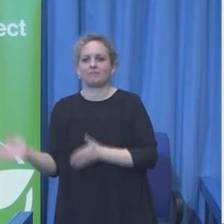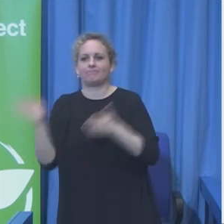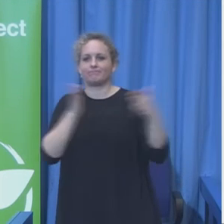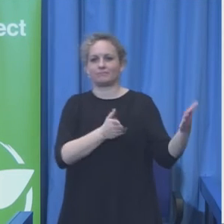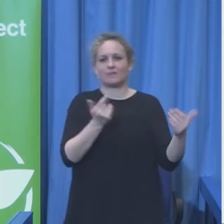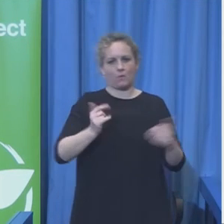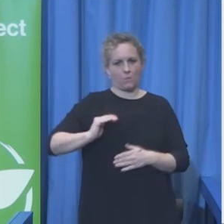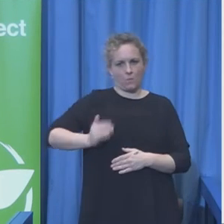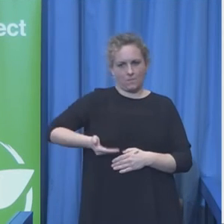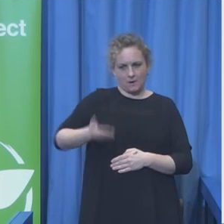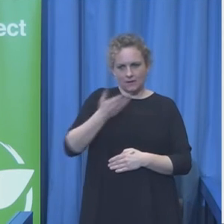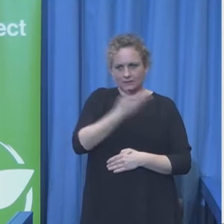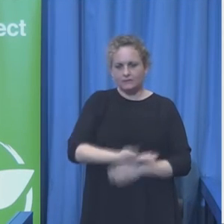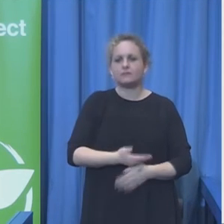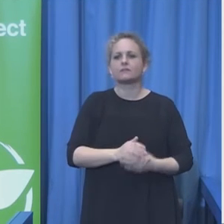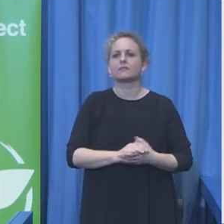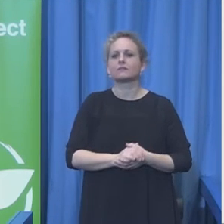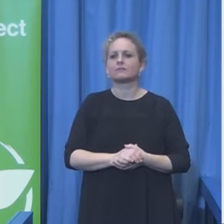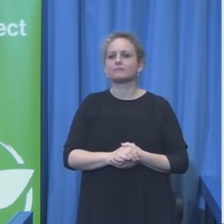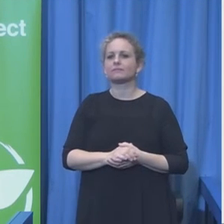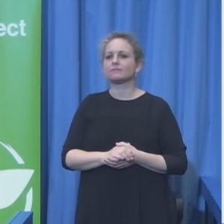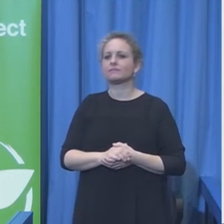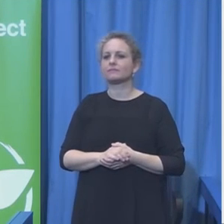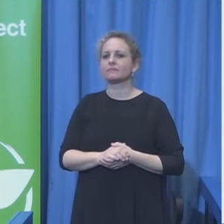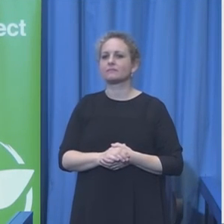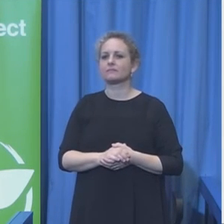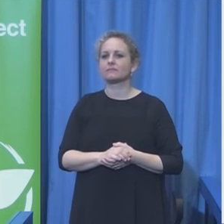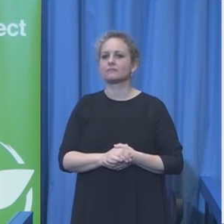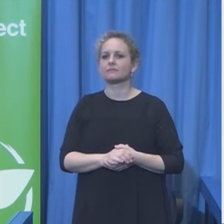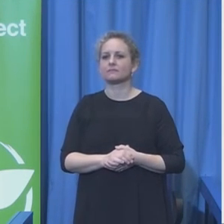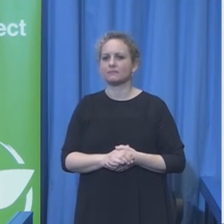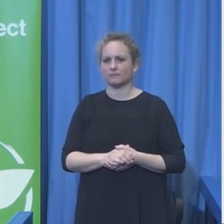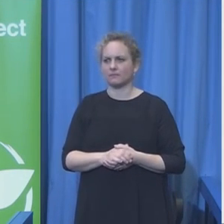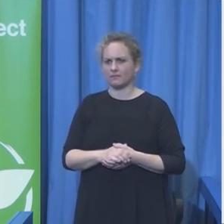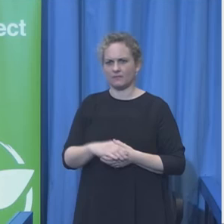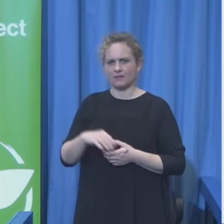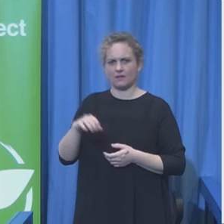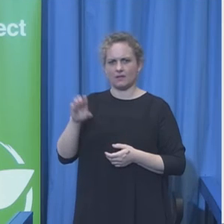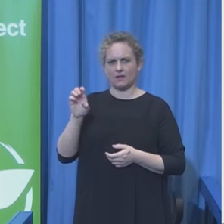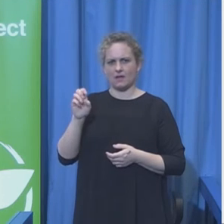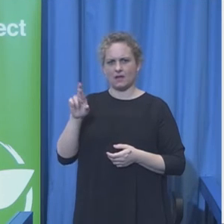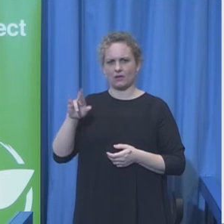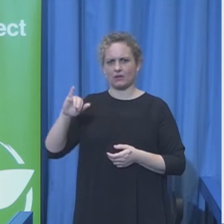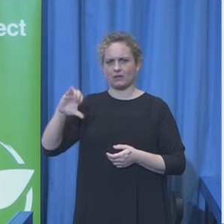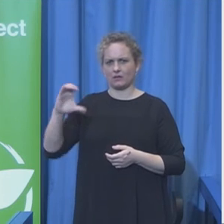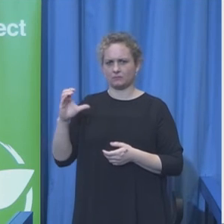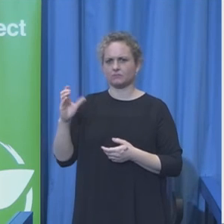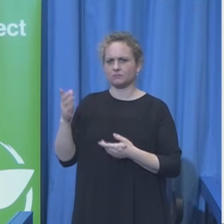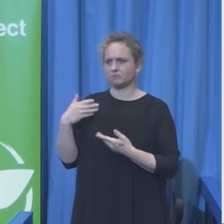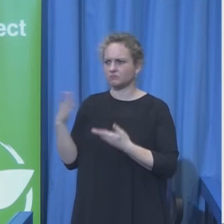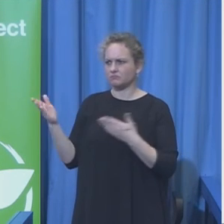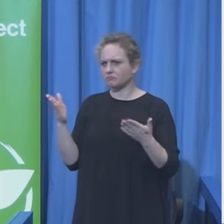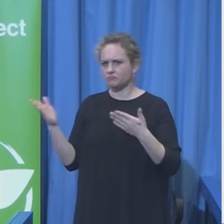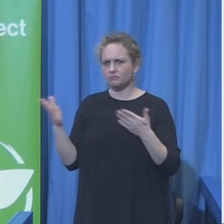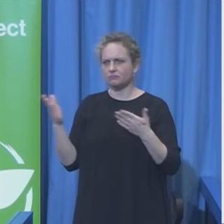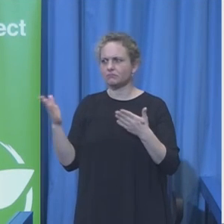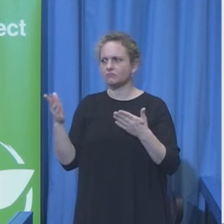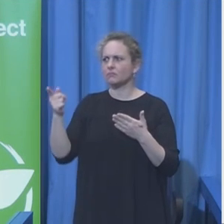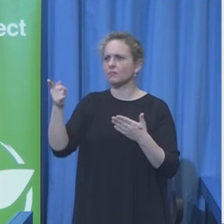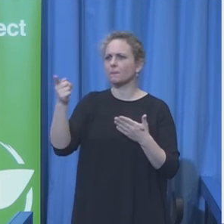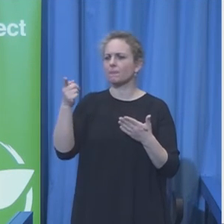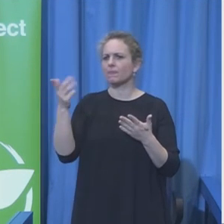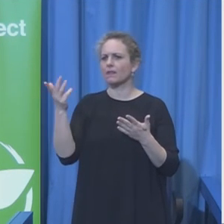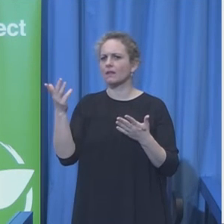right? Hi. I have to make a distinction. I think there was a slight confusion between